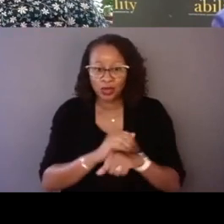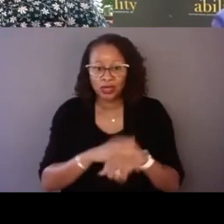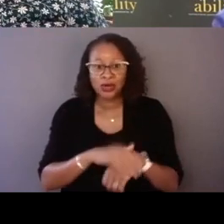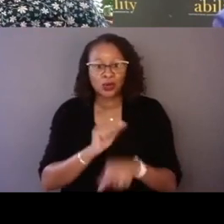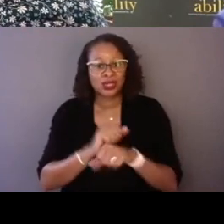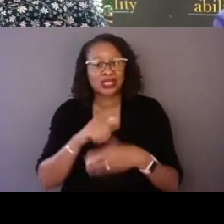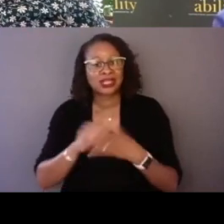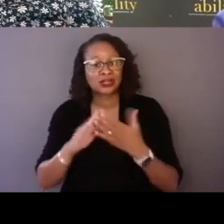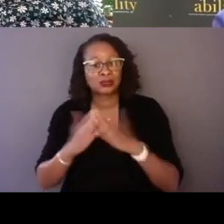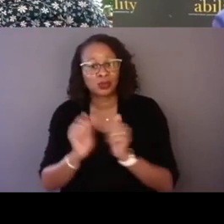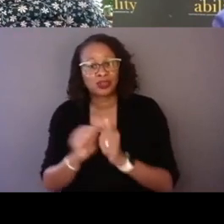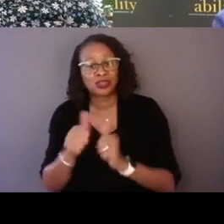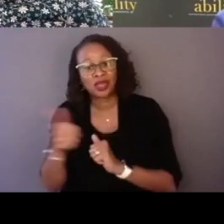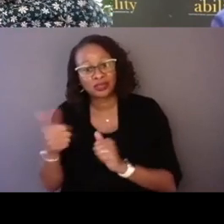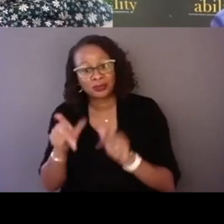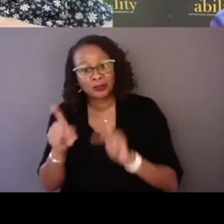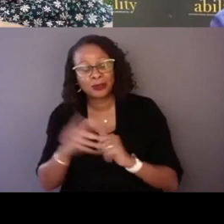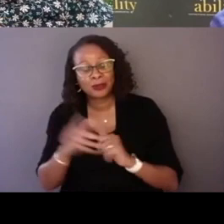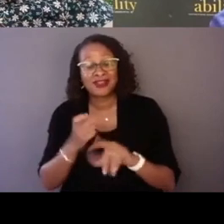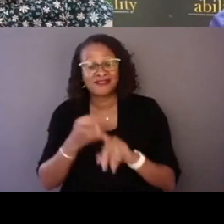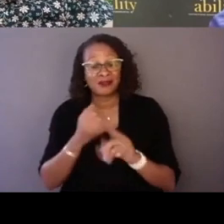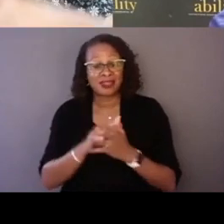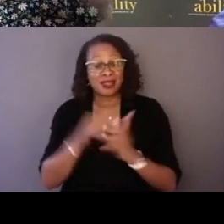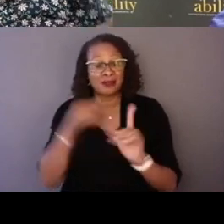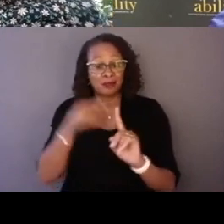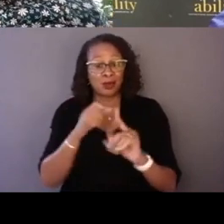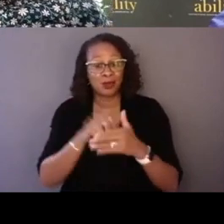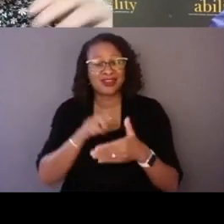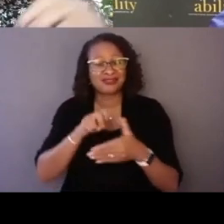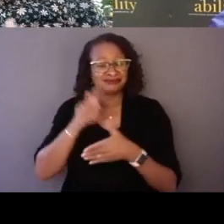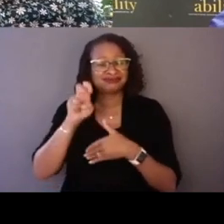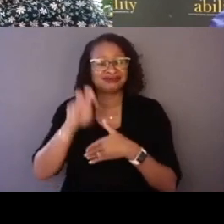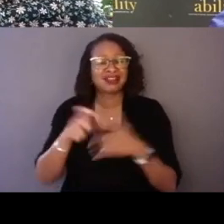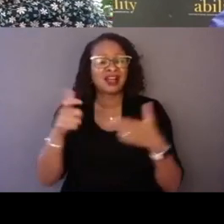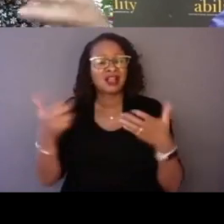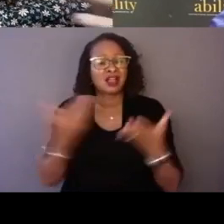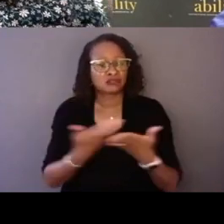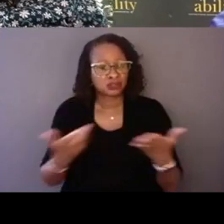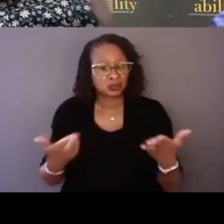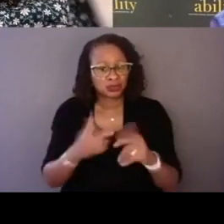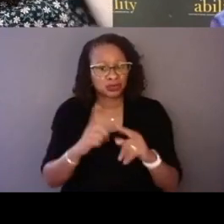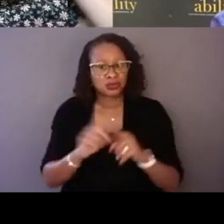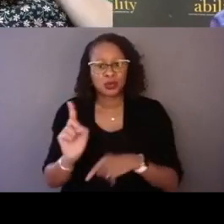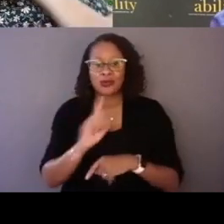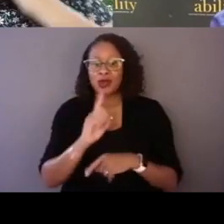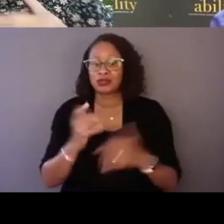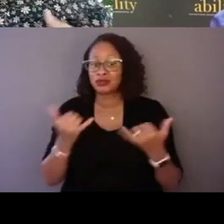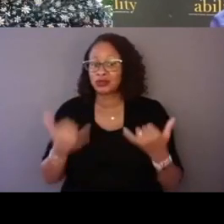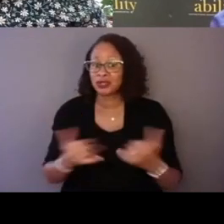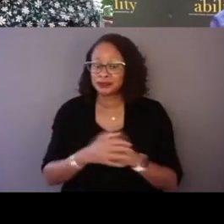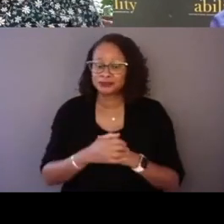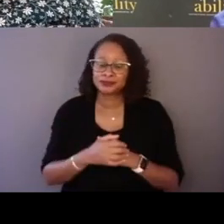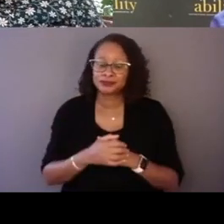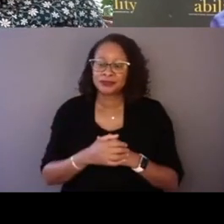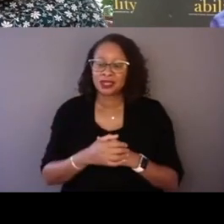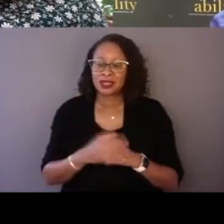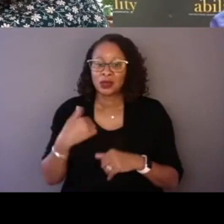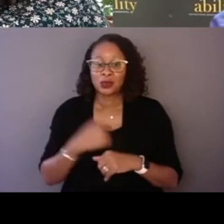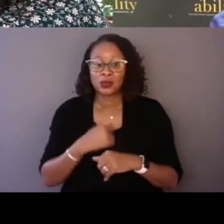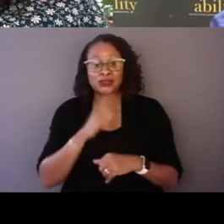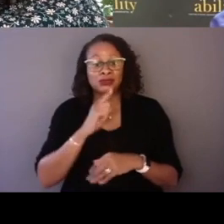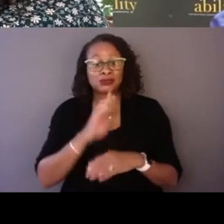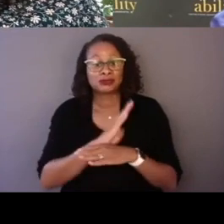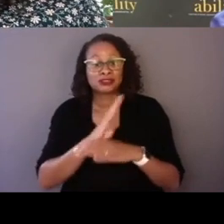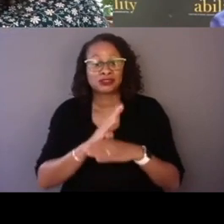others. And from there, we launched out a huge amount of resources to where we are today. We actually launched